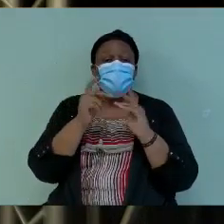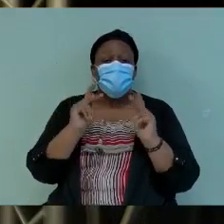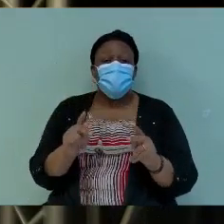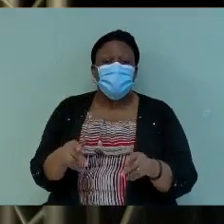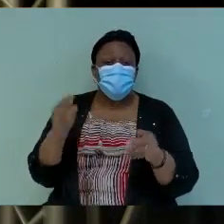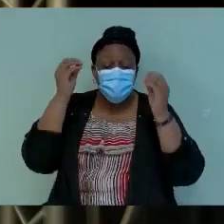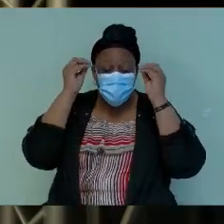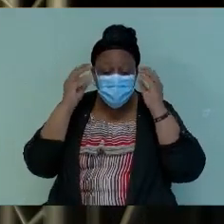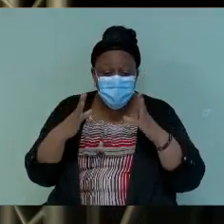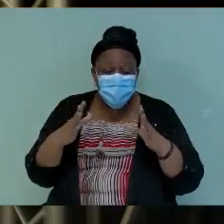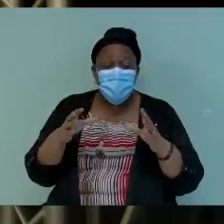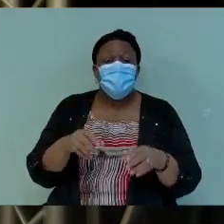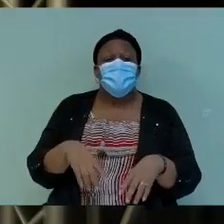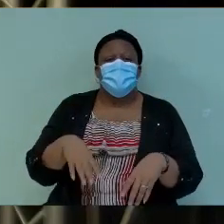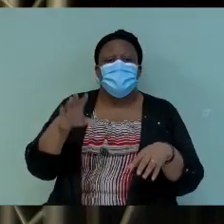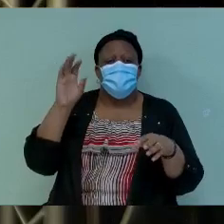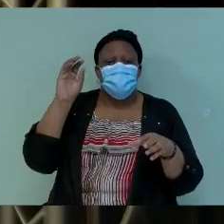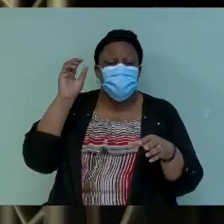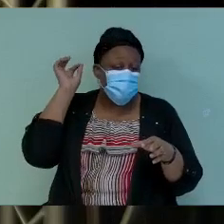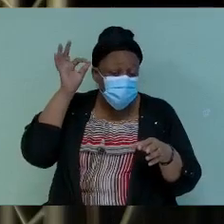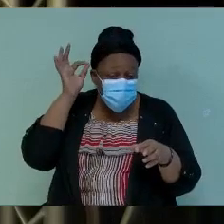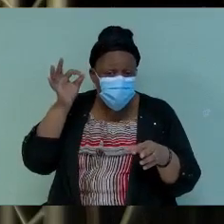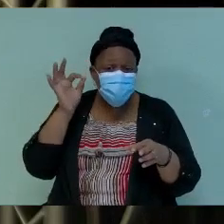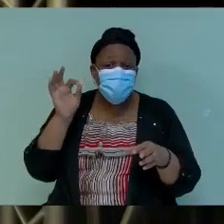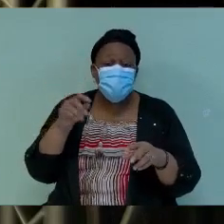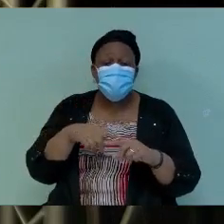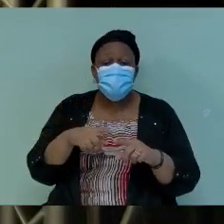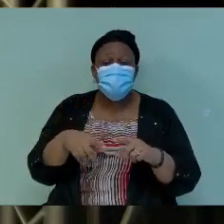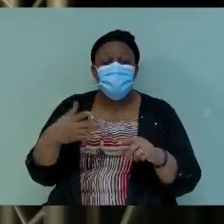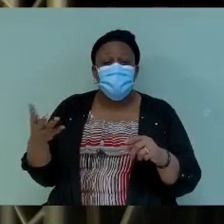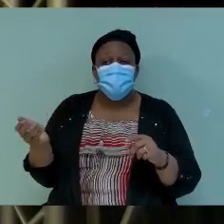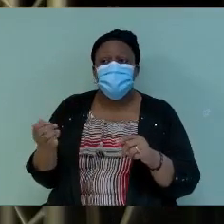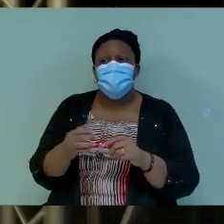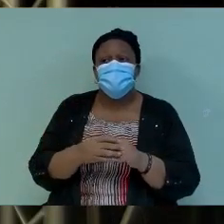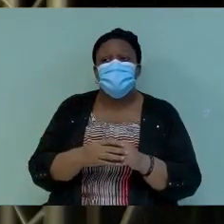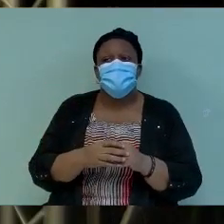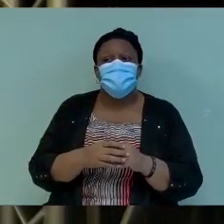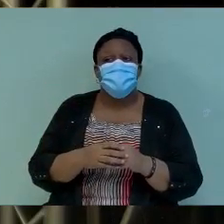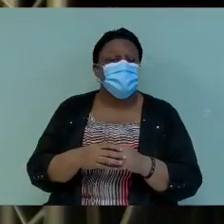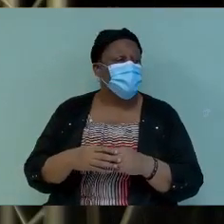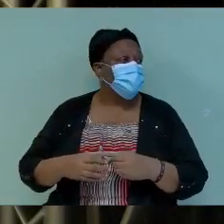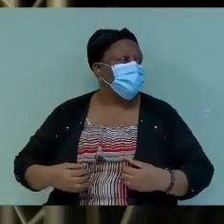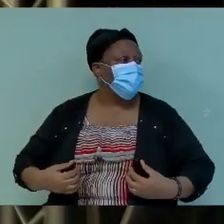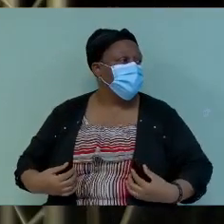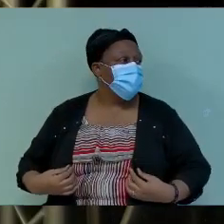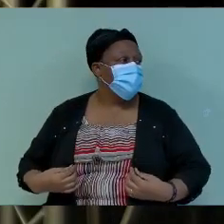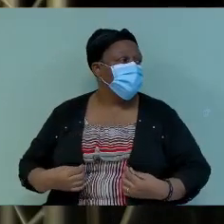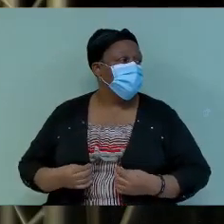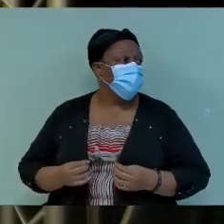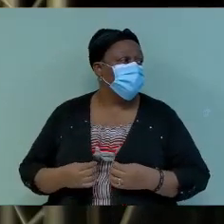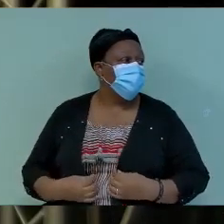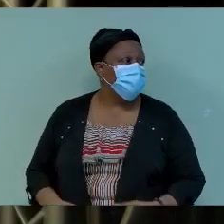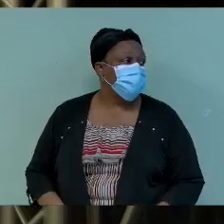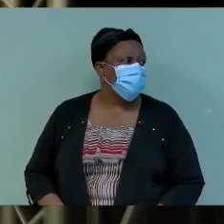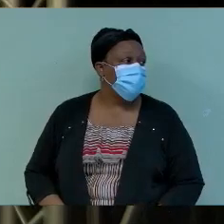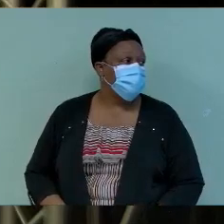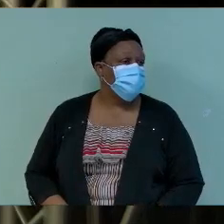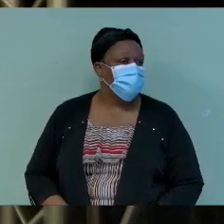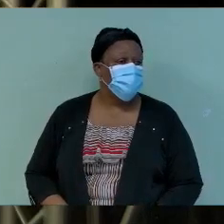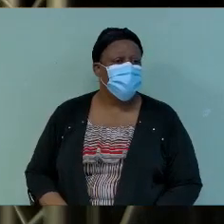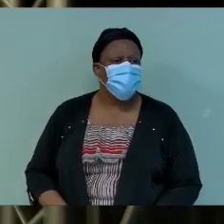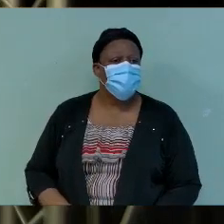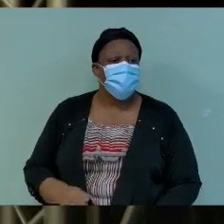virtual presentations to the Rotary Club and at the Antioch Baptist Church. During my last